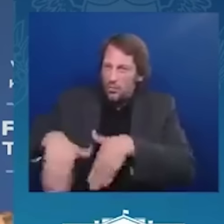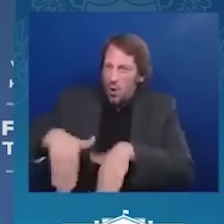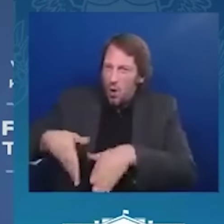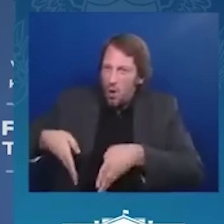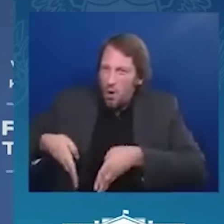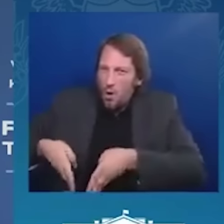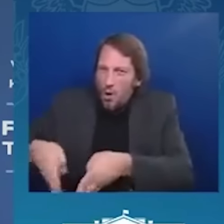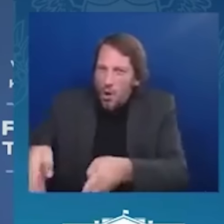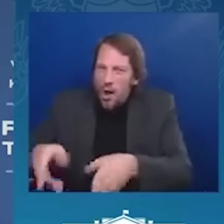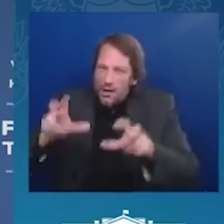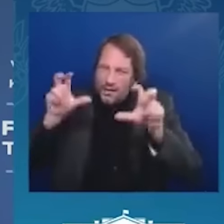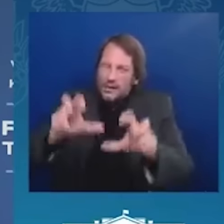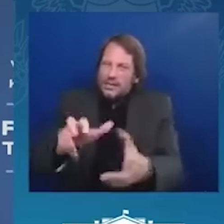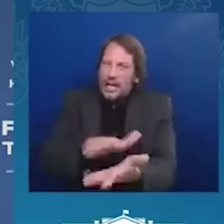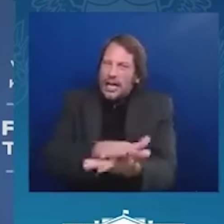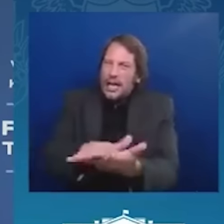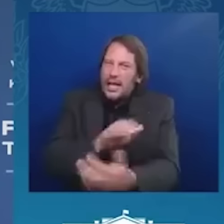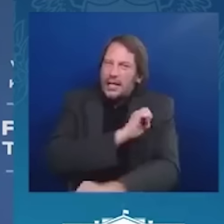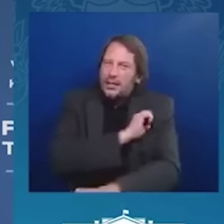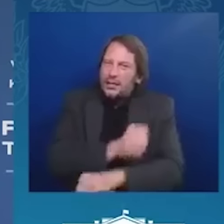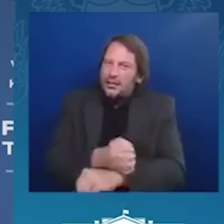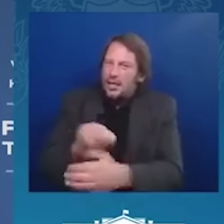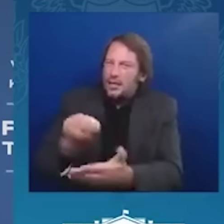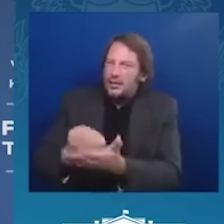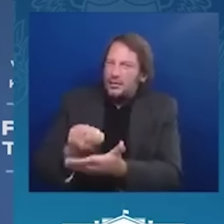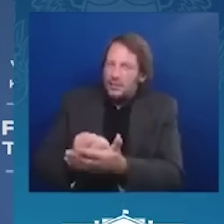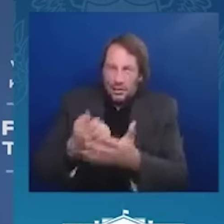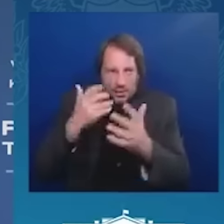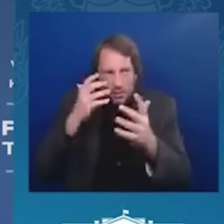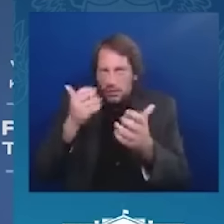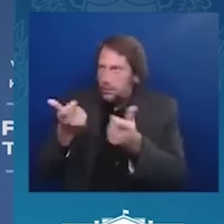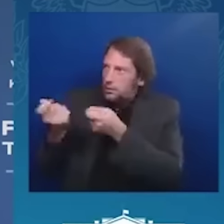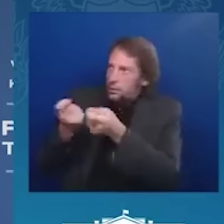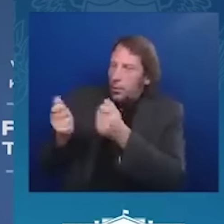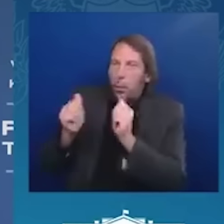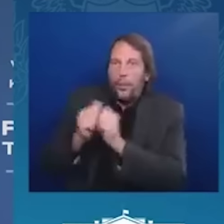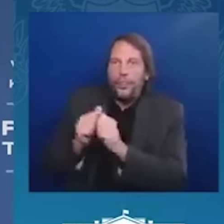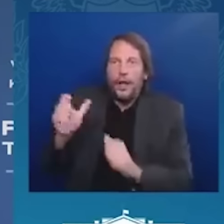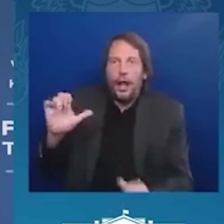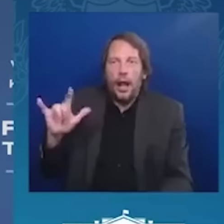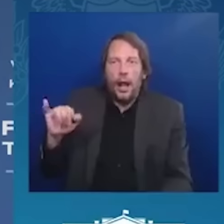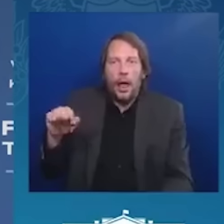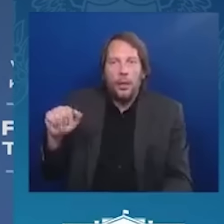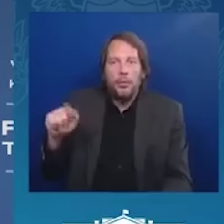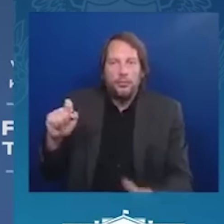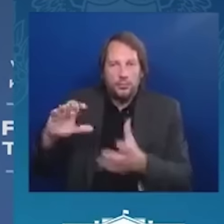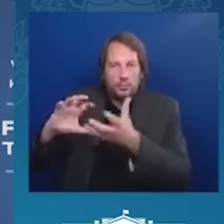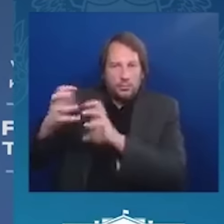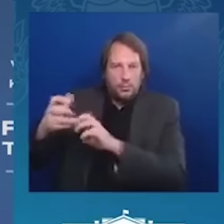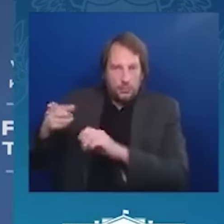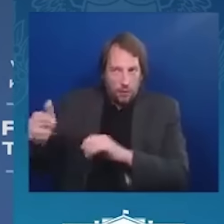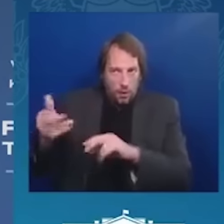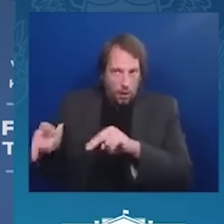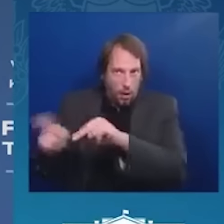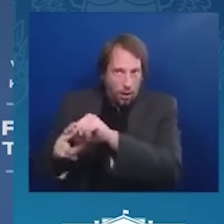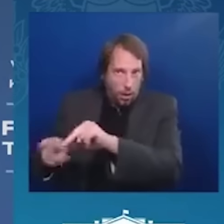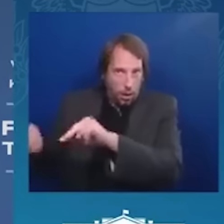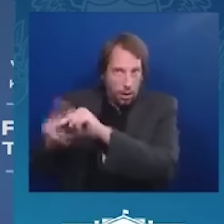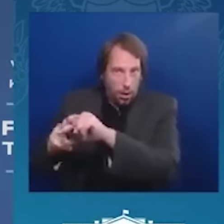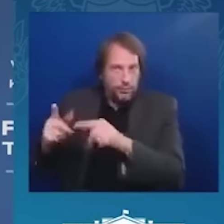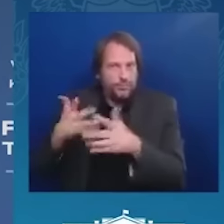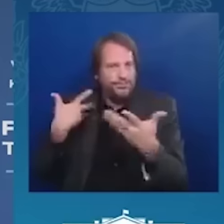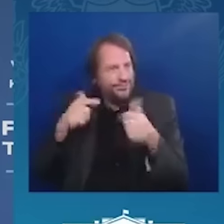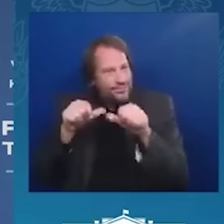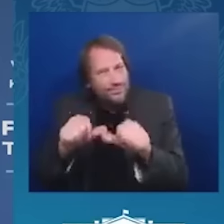resilience. Well, a business like Mr. Phelps's business, sure, is going to make what we plan to do out of Washington,